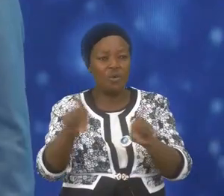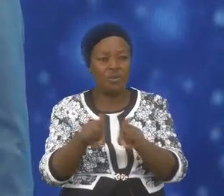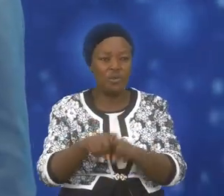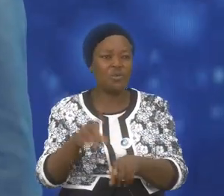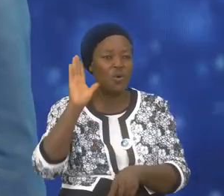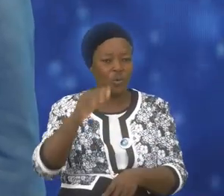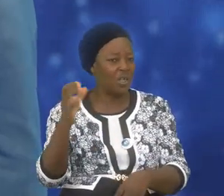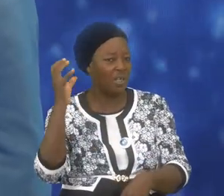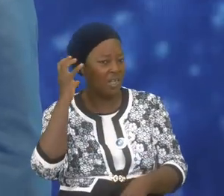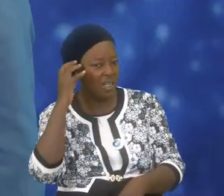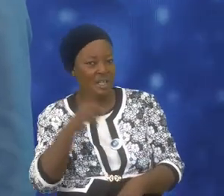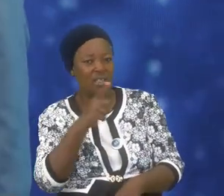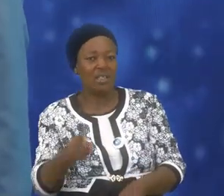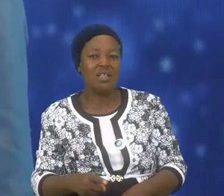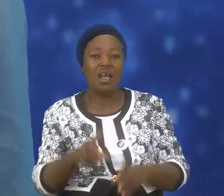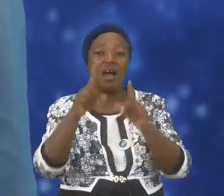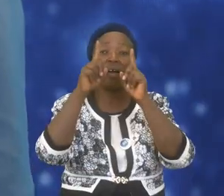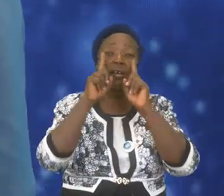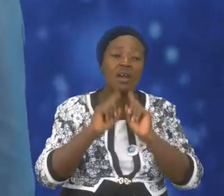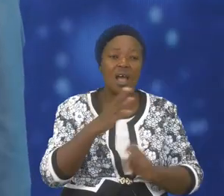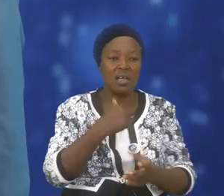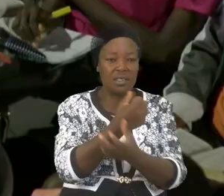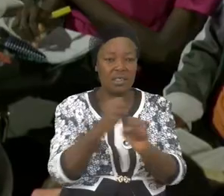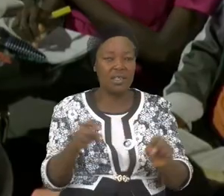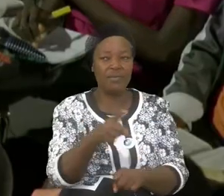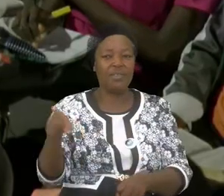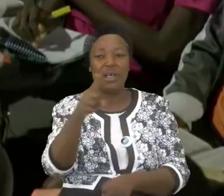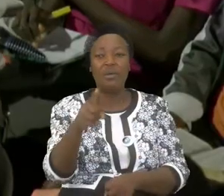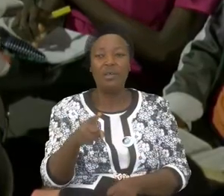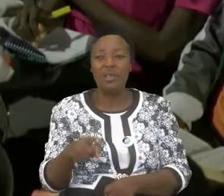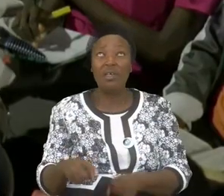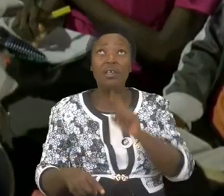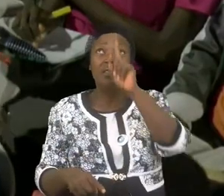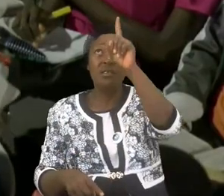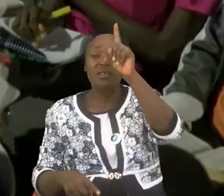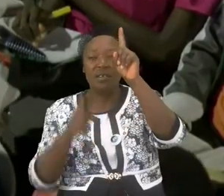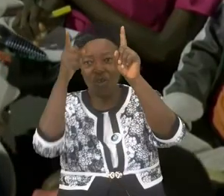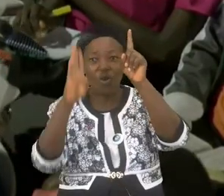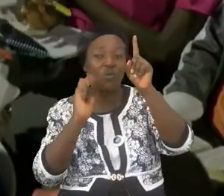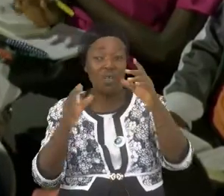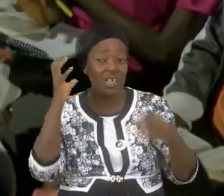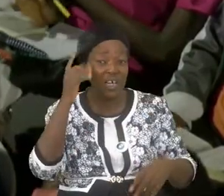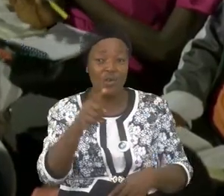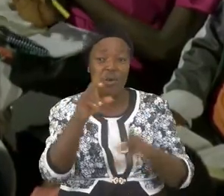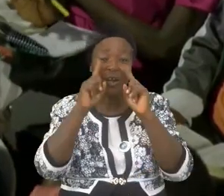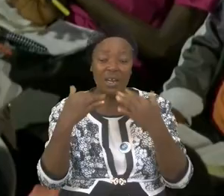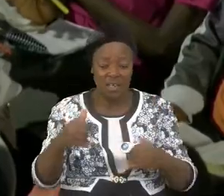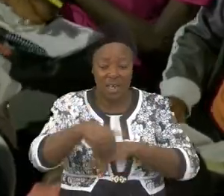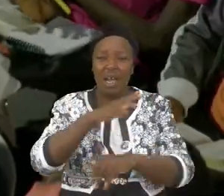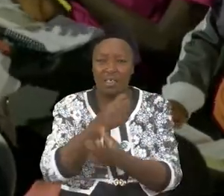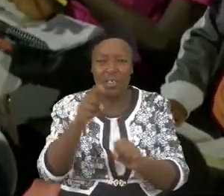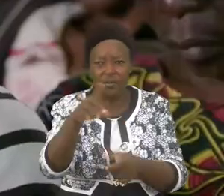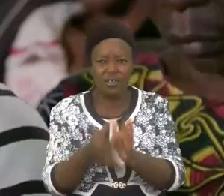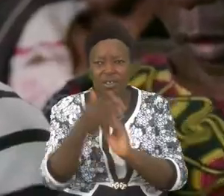will hear your cry tonight and save you. I said they will hear your cry tonight